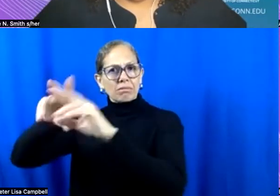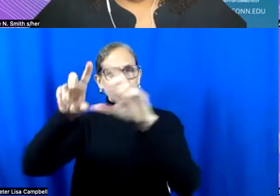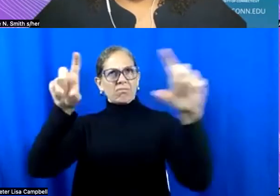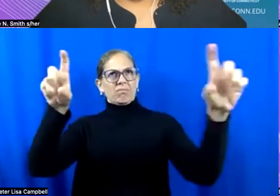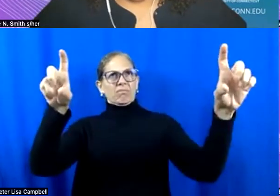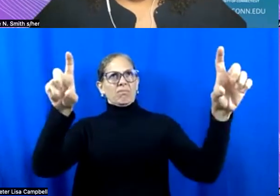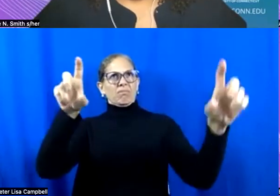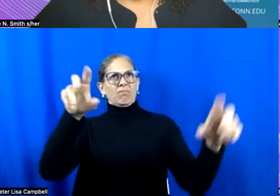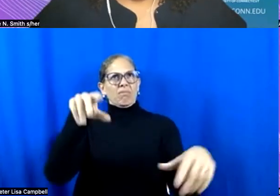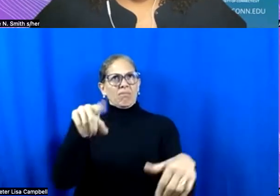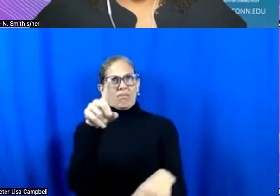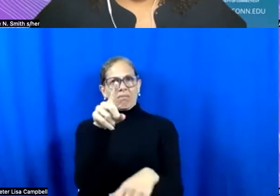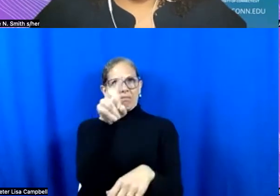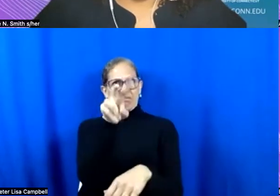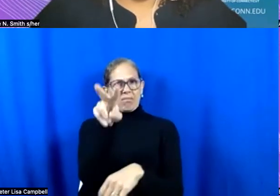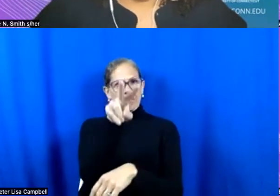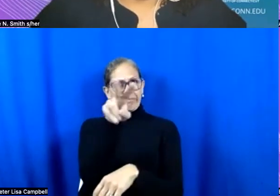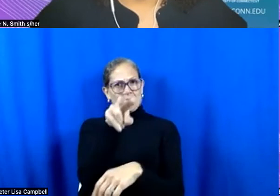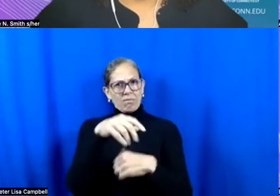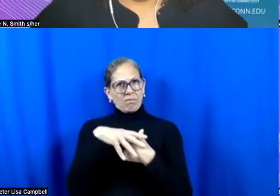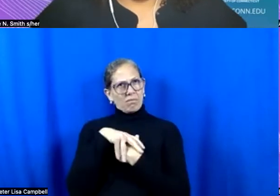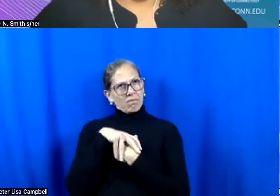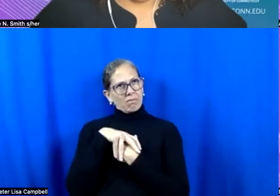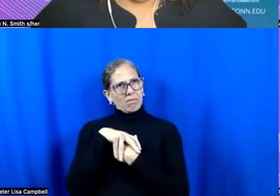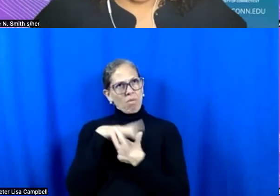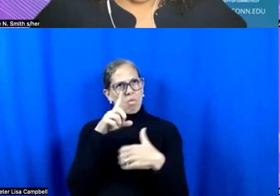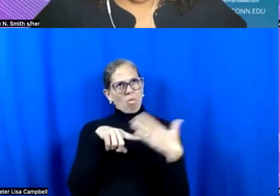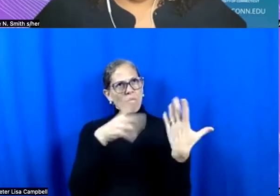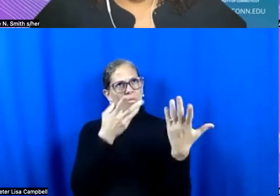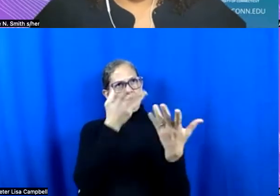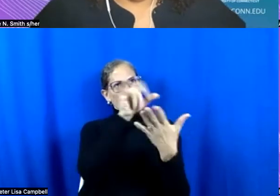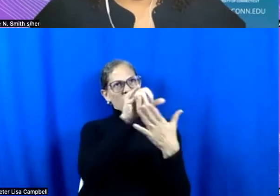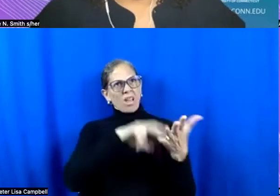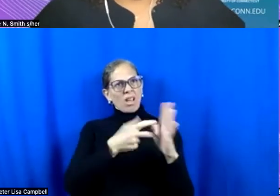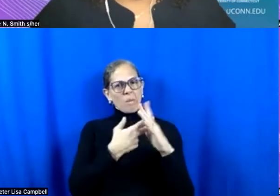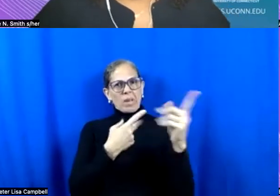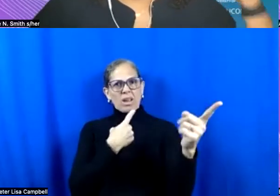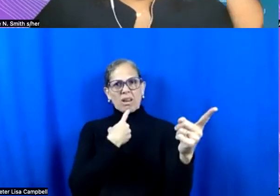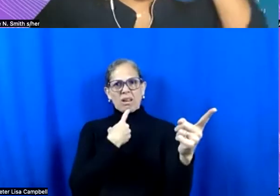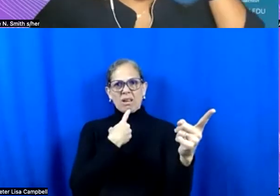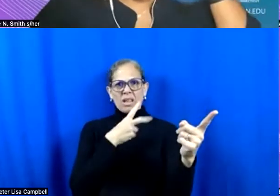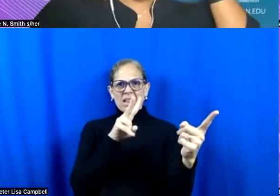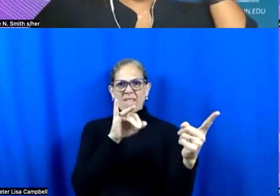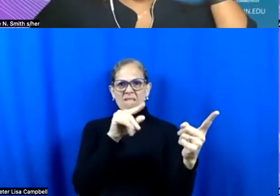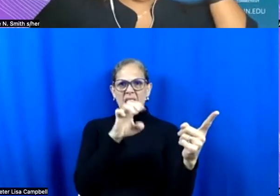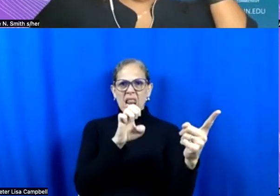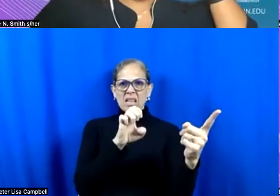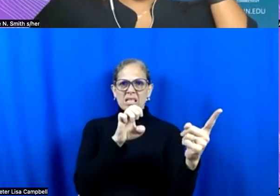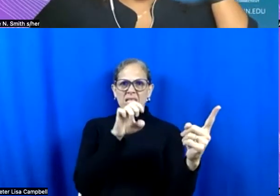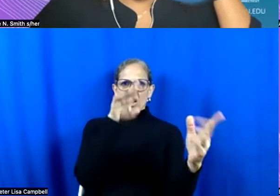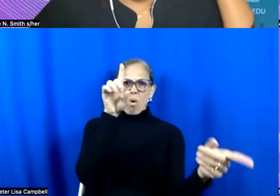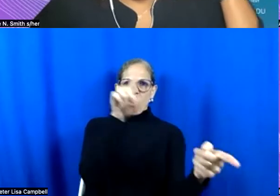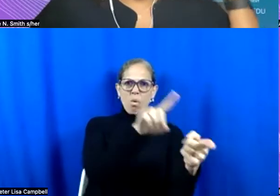moment of really understanding what we're up against when patriarchal violence strikes,